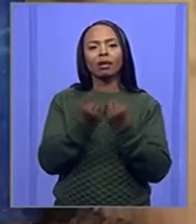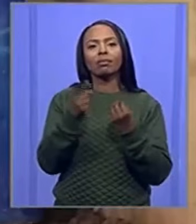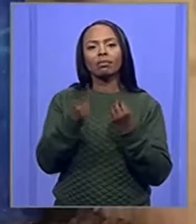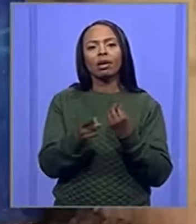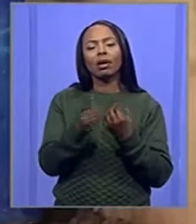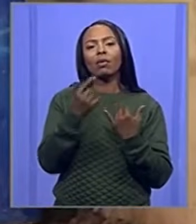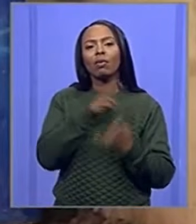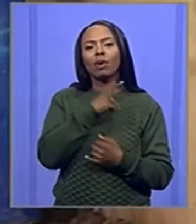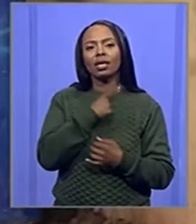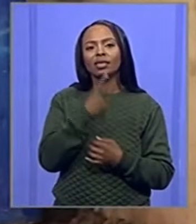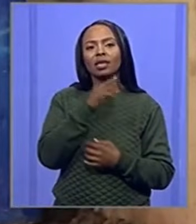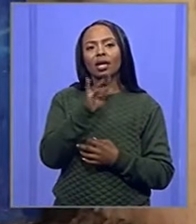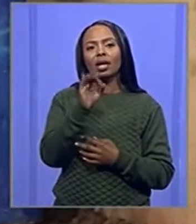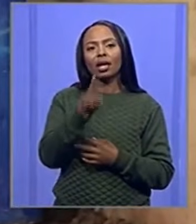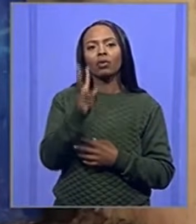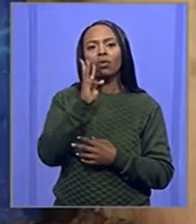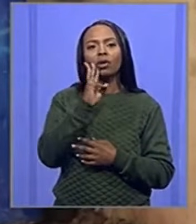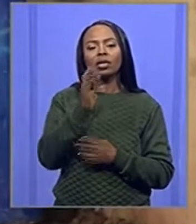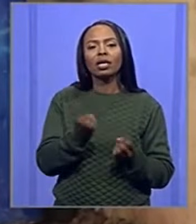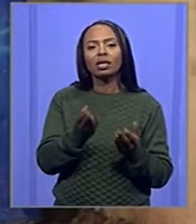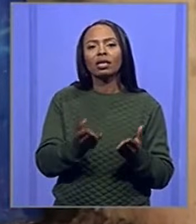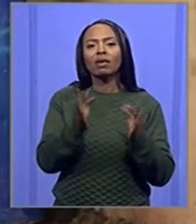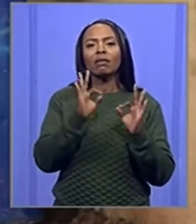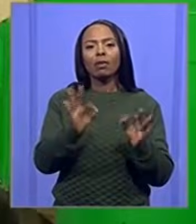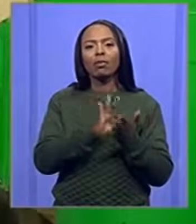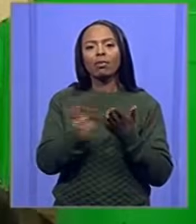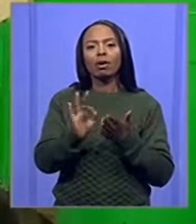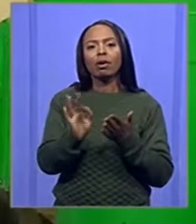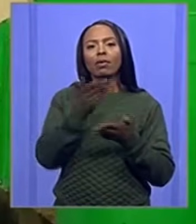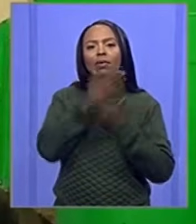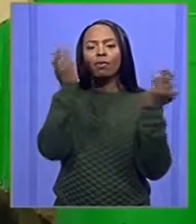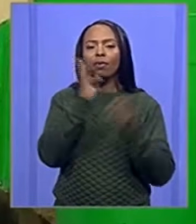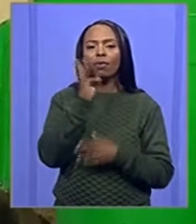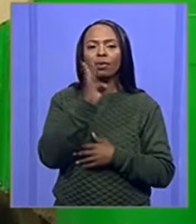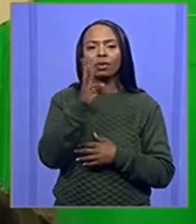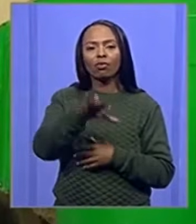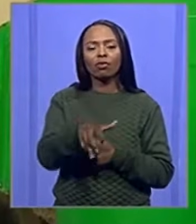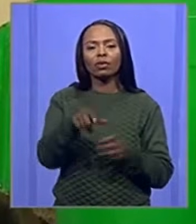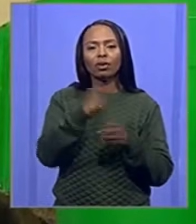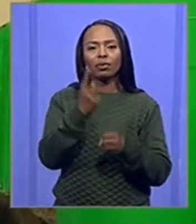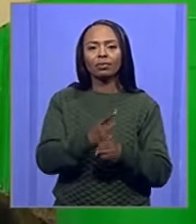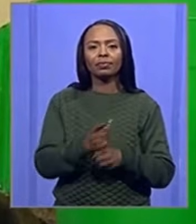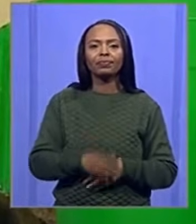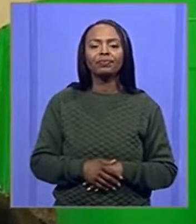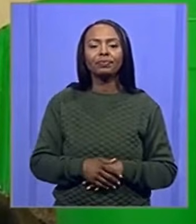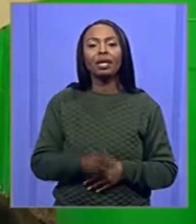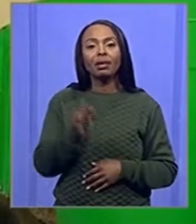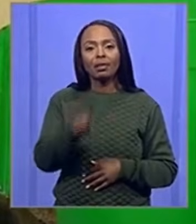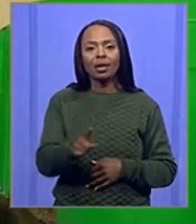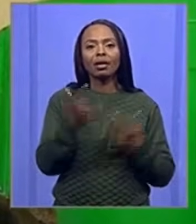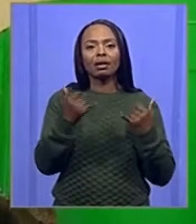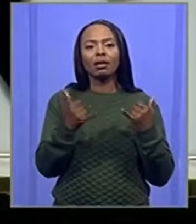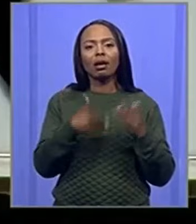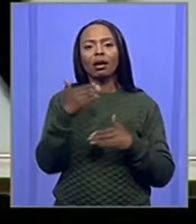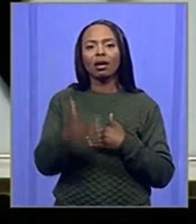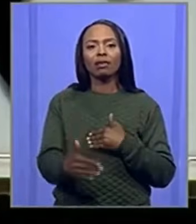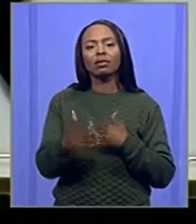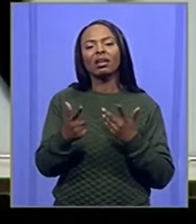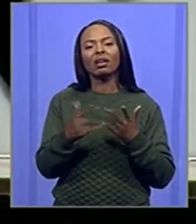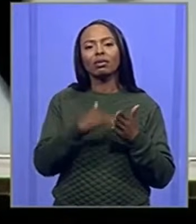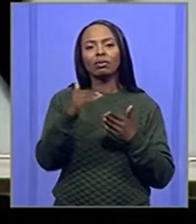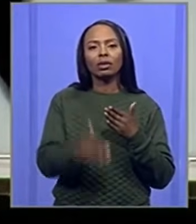latofatsa ka go palelwa ke go tlamela badirisi ka metsi a tlhokegang mo porofenseng ya Gauteng. Seno ka nako ya mafelo a